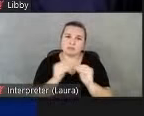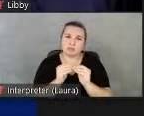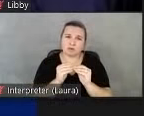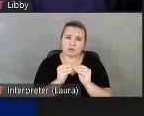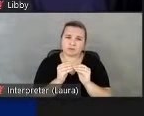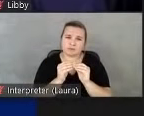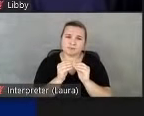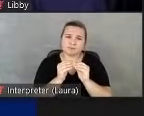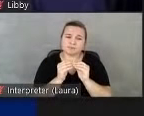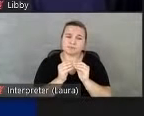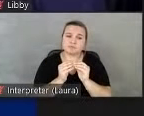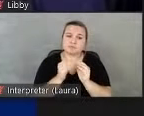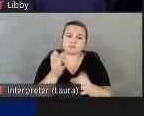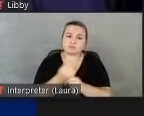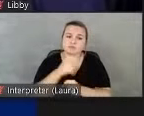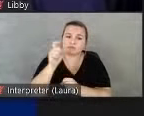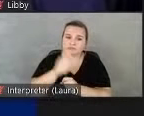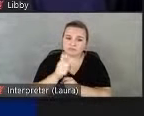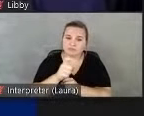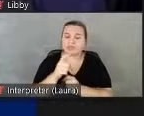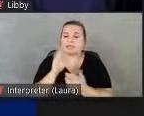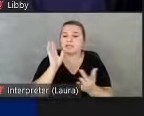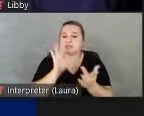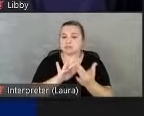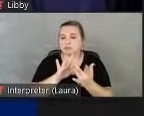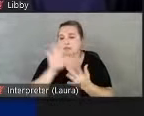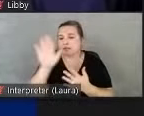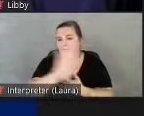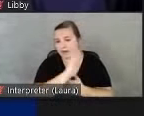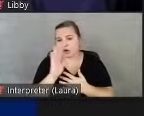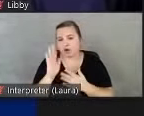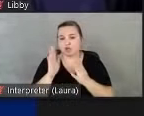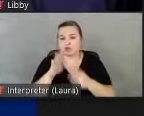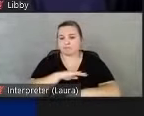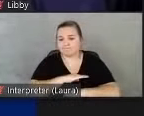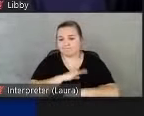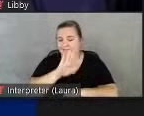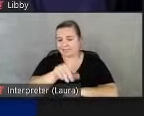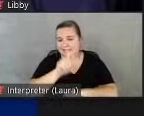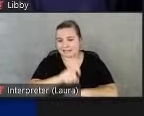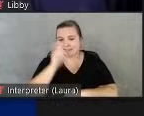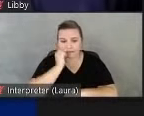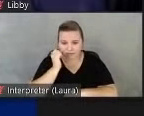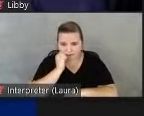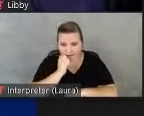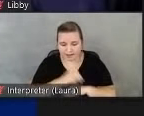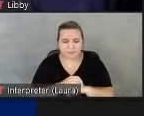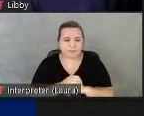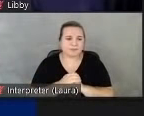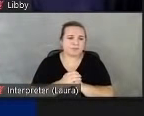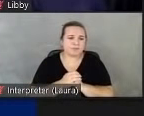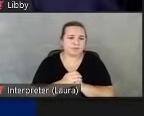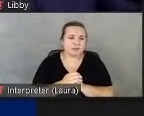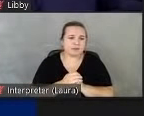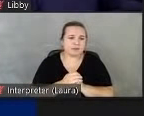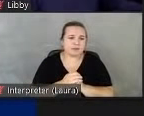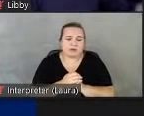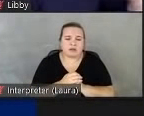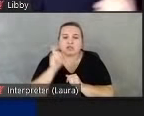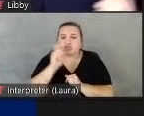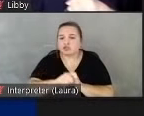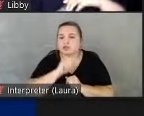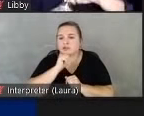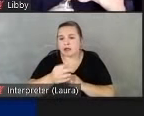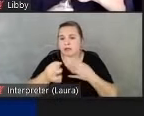meeting the needs of kids on a day-to-day basis, legal obligations, and things like this. The advice I'm giving you should not be in place of your